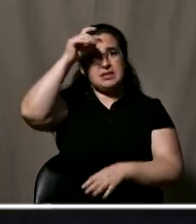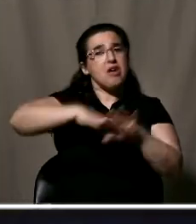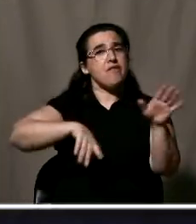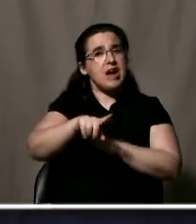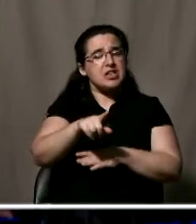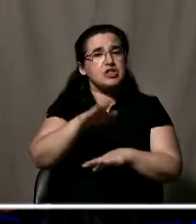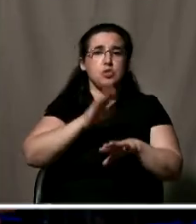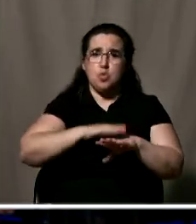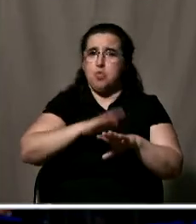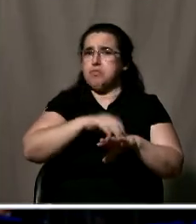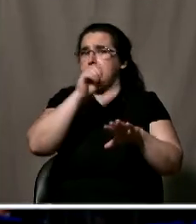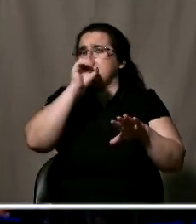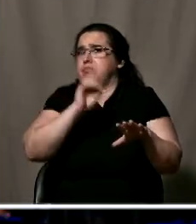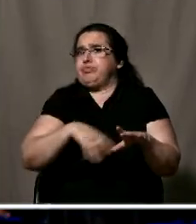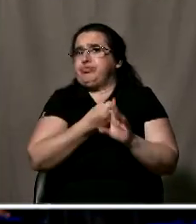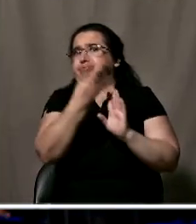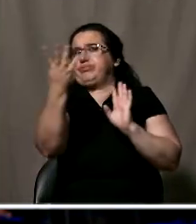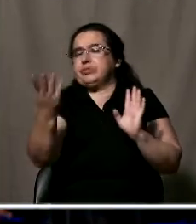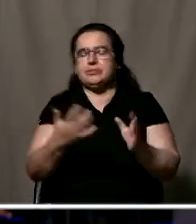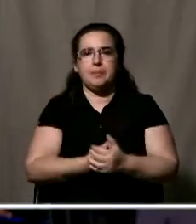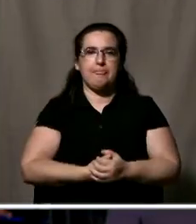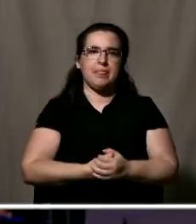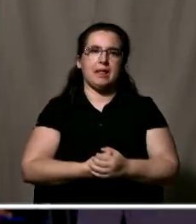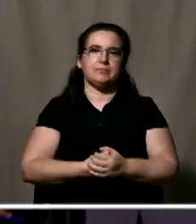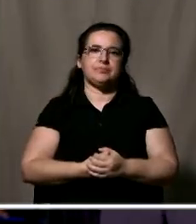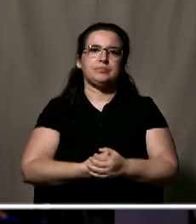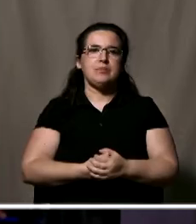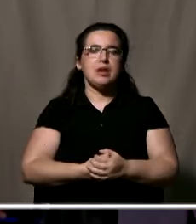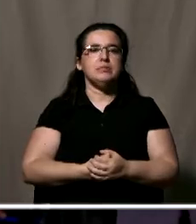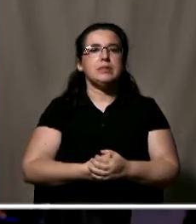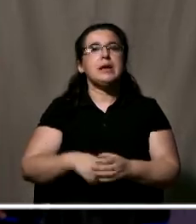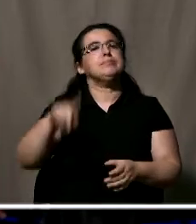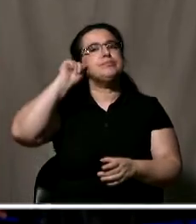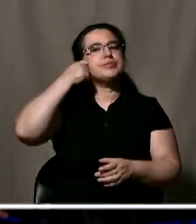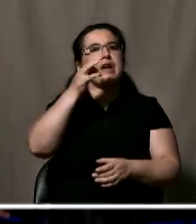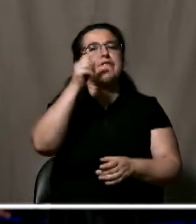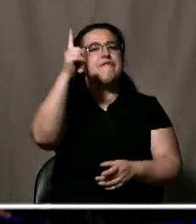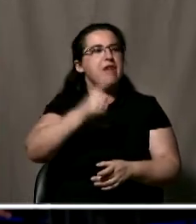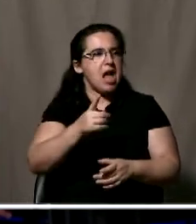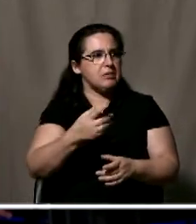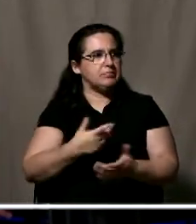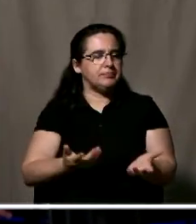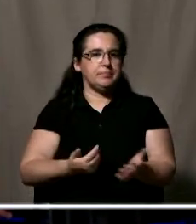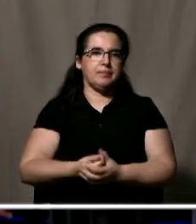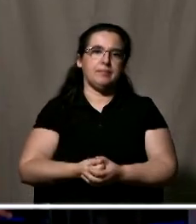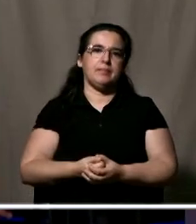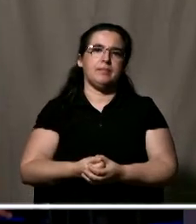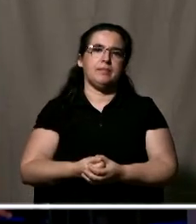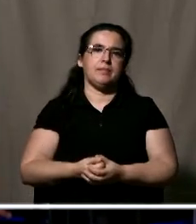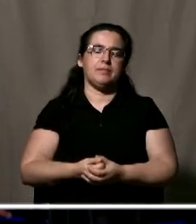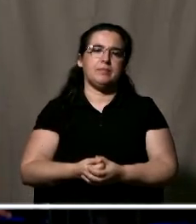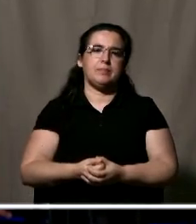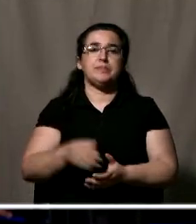por várias razões. To discourage you in your faith. Para vos desencorajar na vossa fé. If you look at